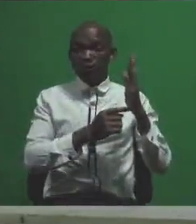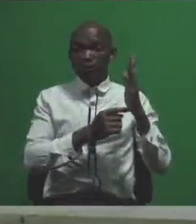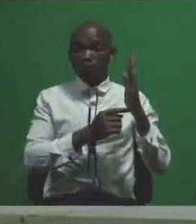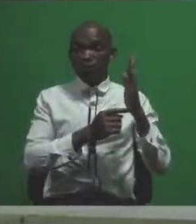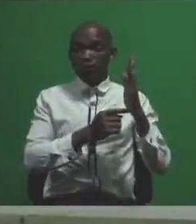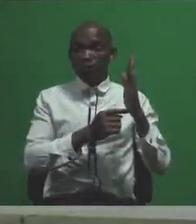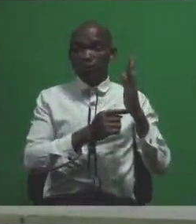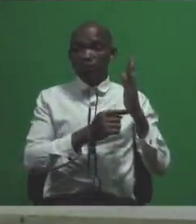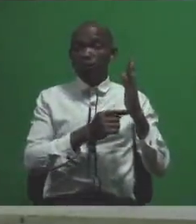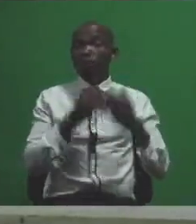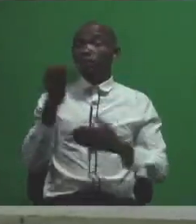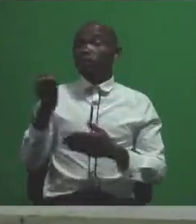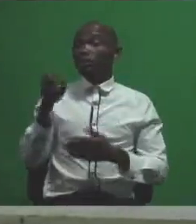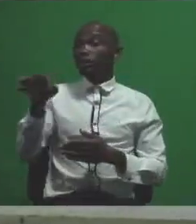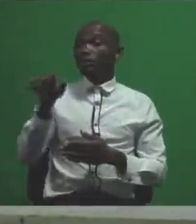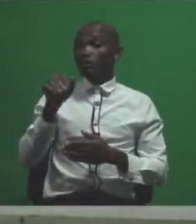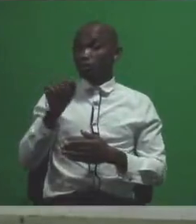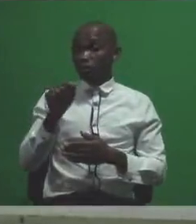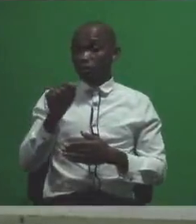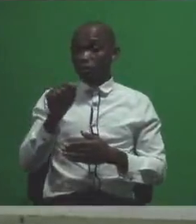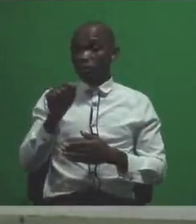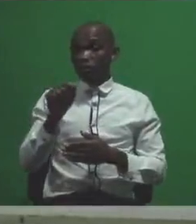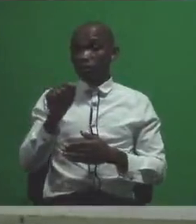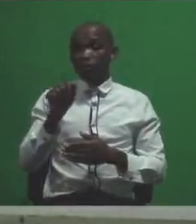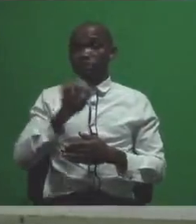written, improper use of chemistry,